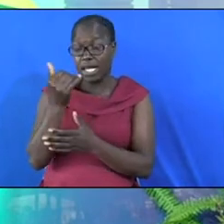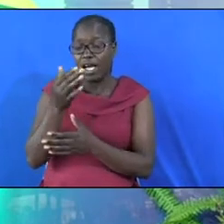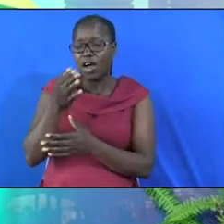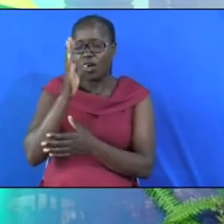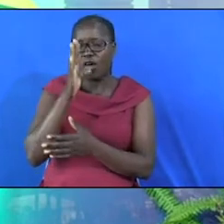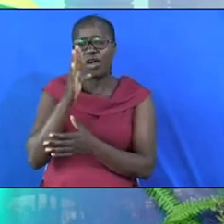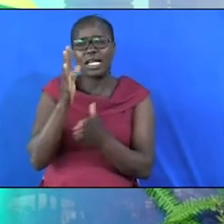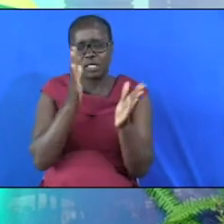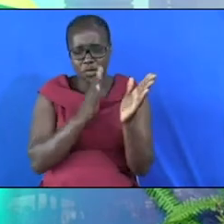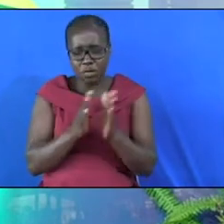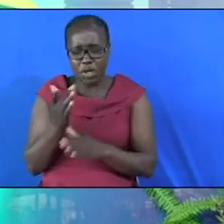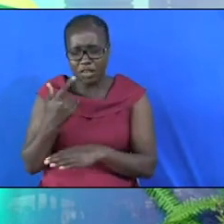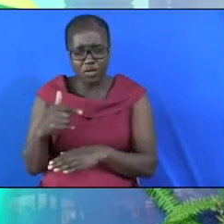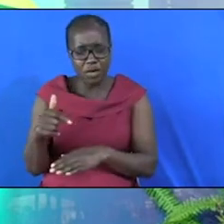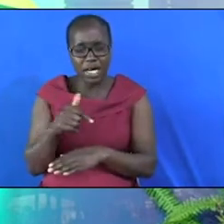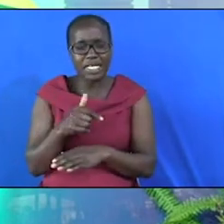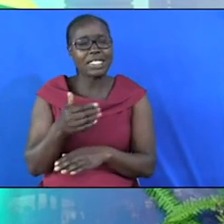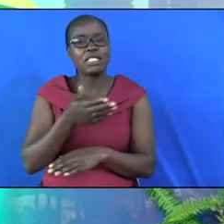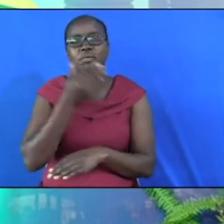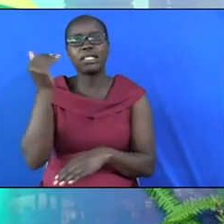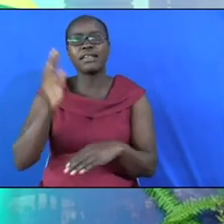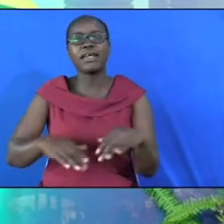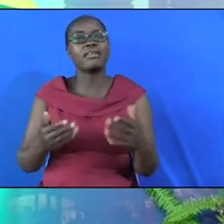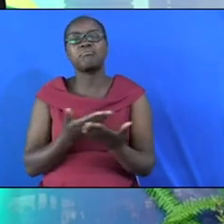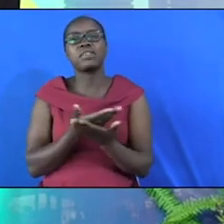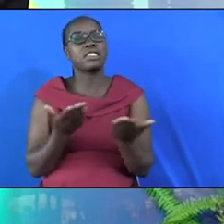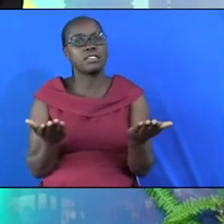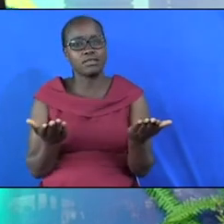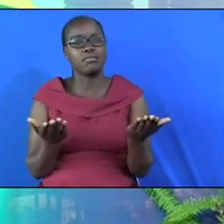has prepared for us is better than today.